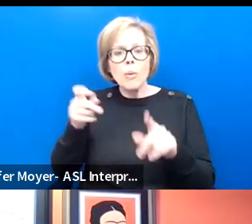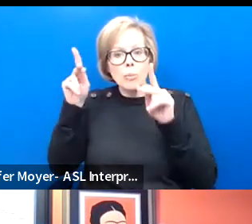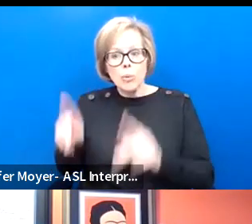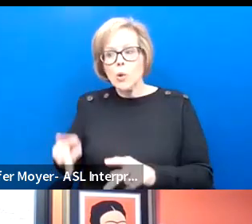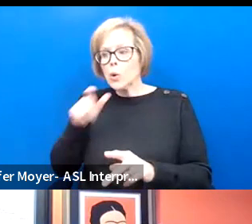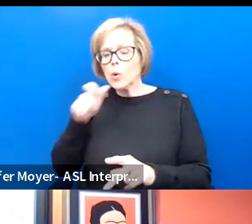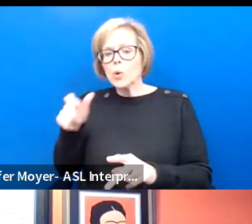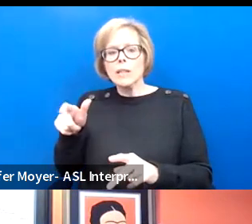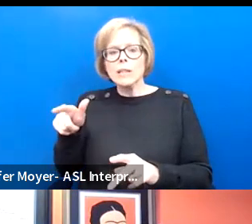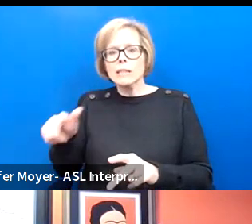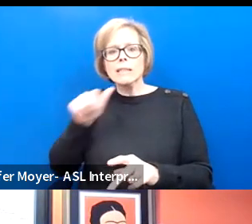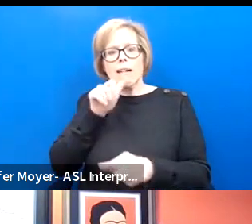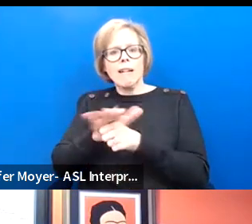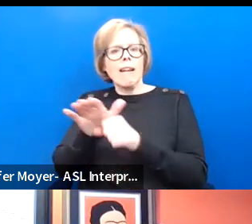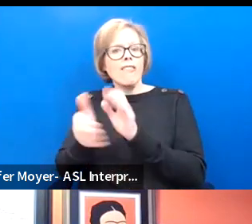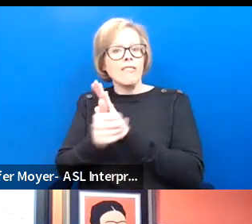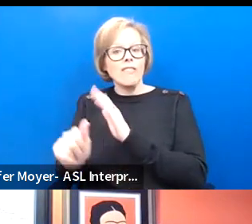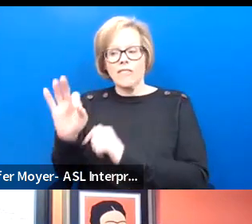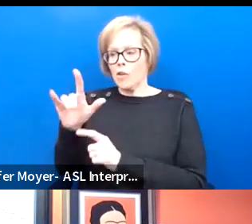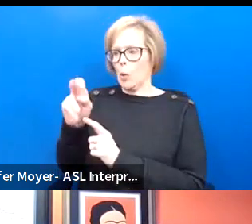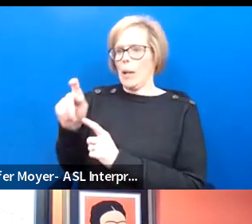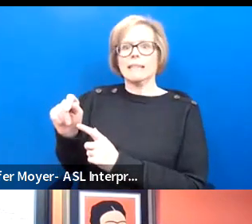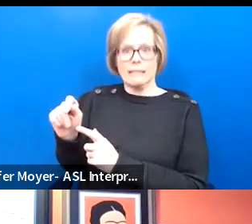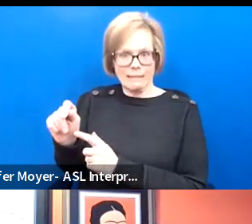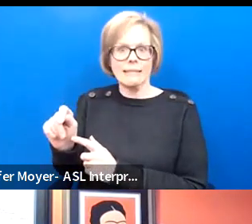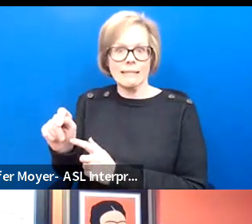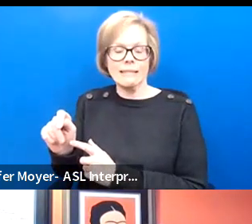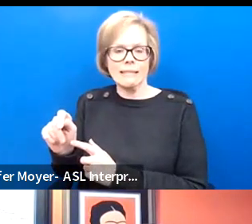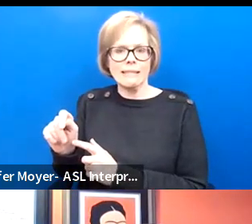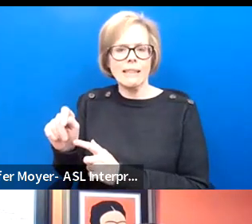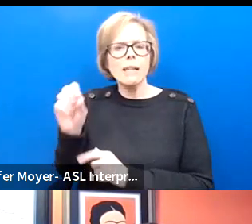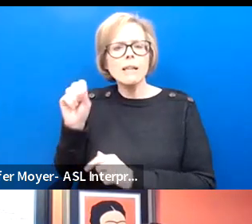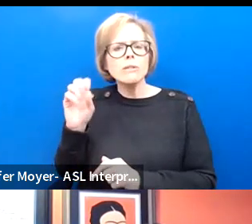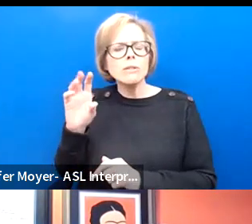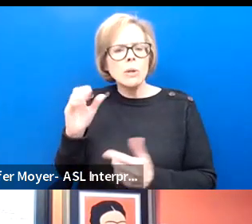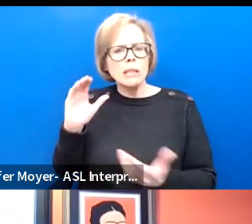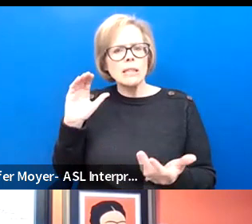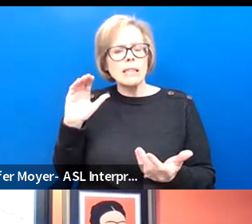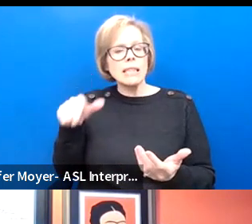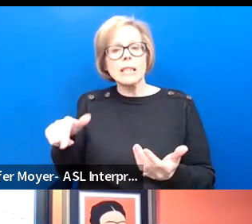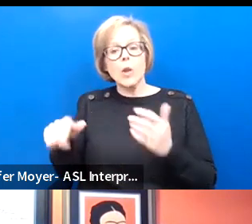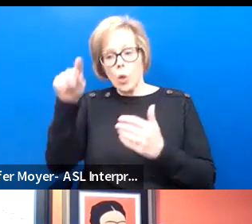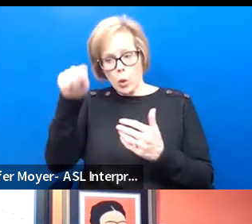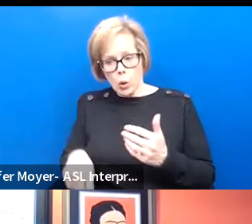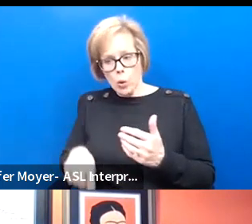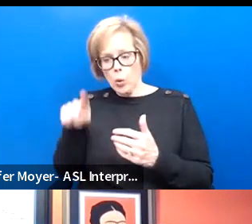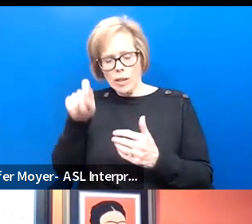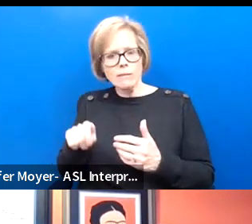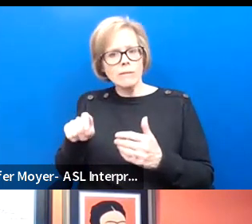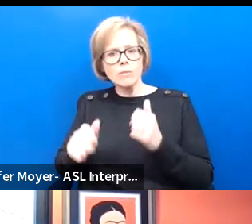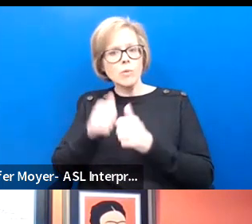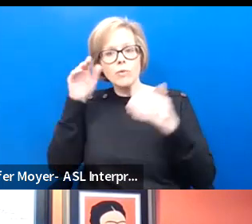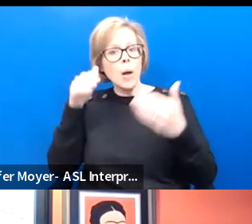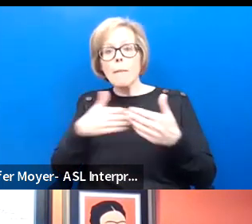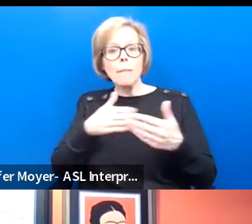not sufficiently fluent given. So what it seems to center around is that whether you're a